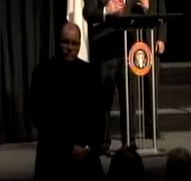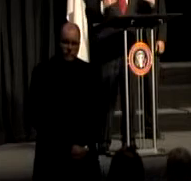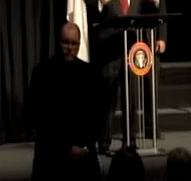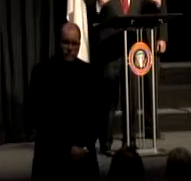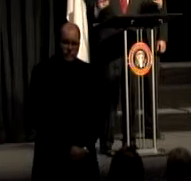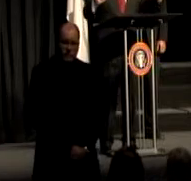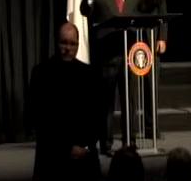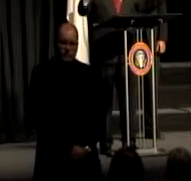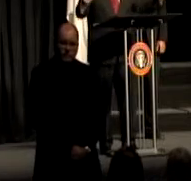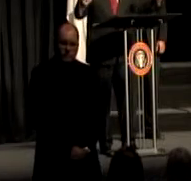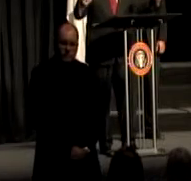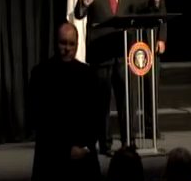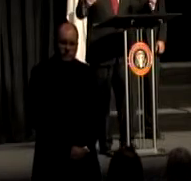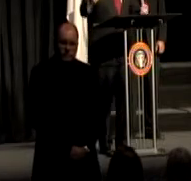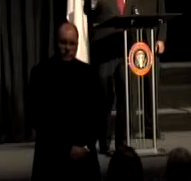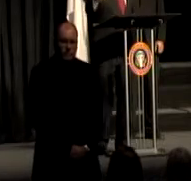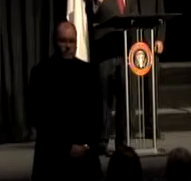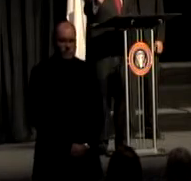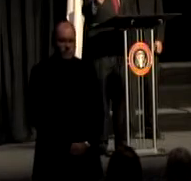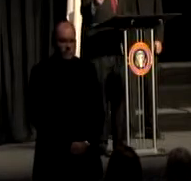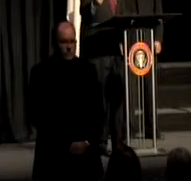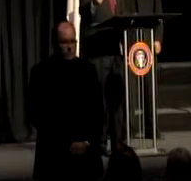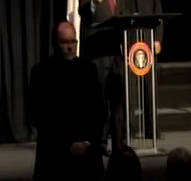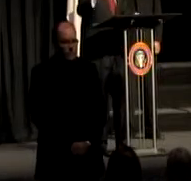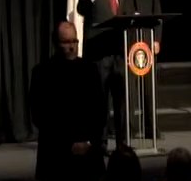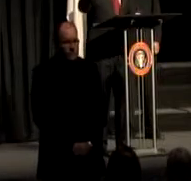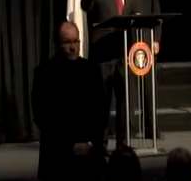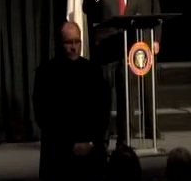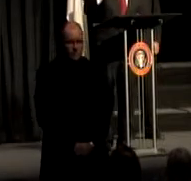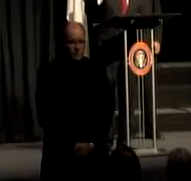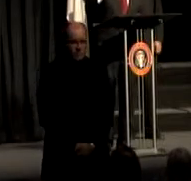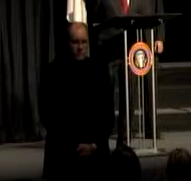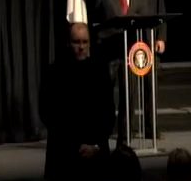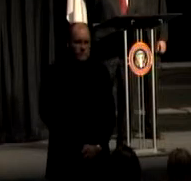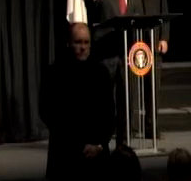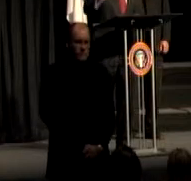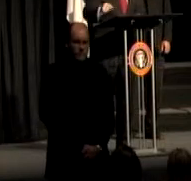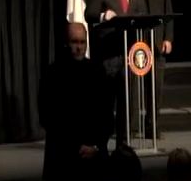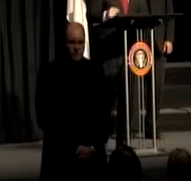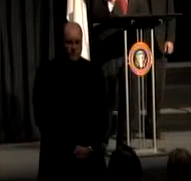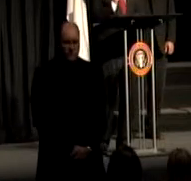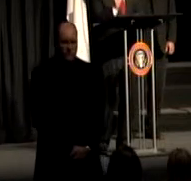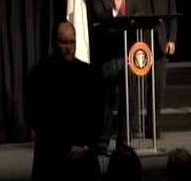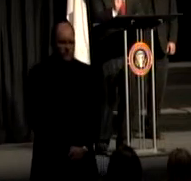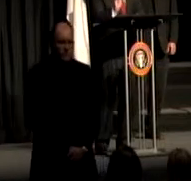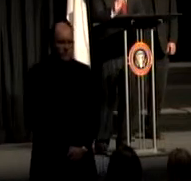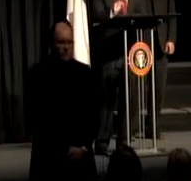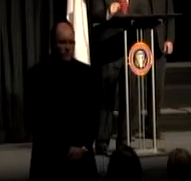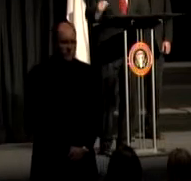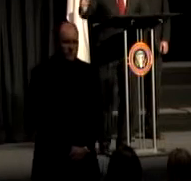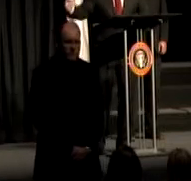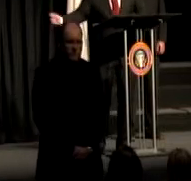I need to find a place a person to say I want to pour my life into you I want to